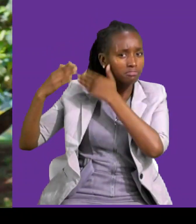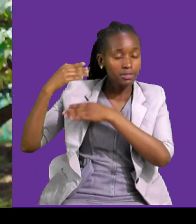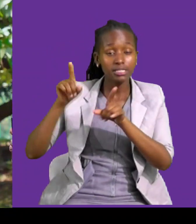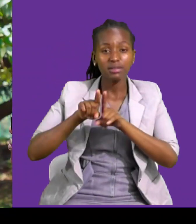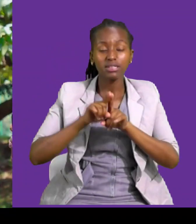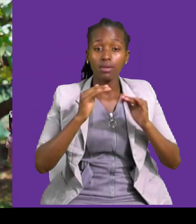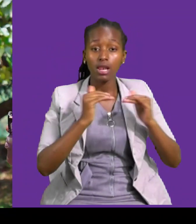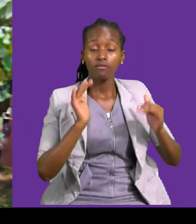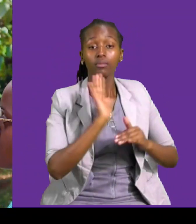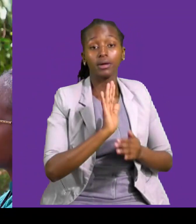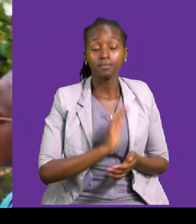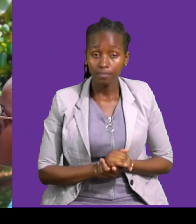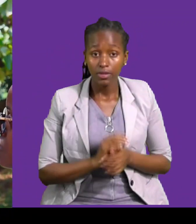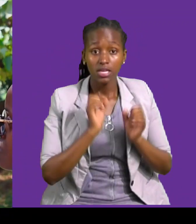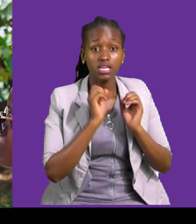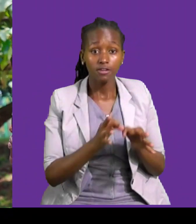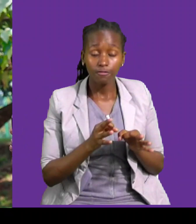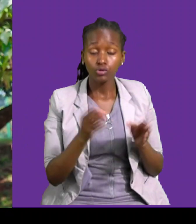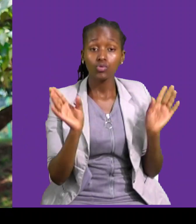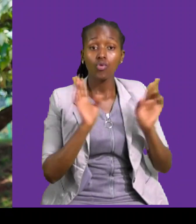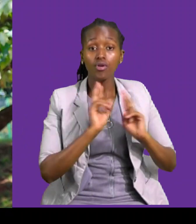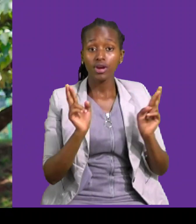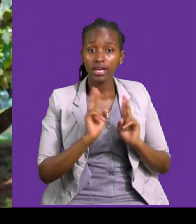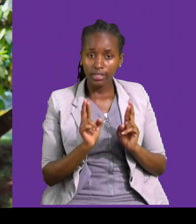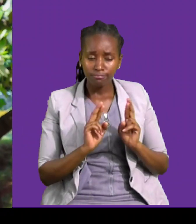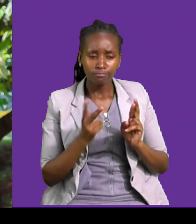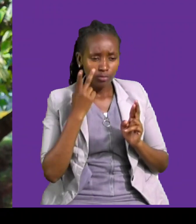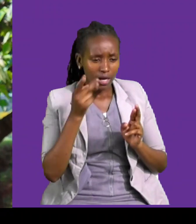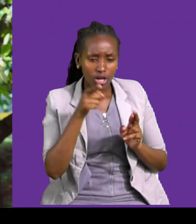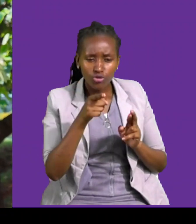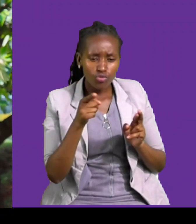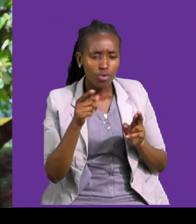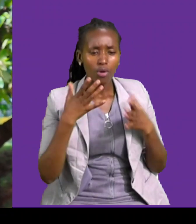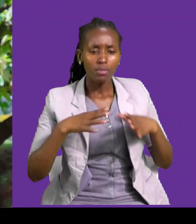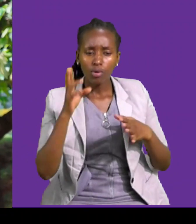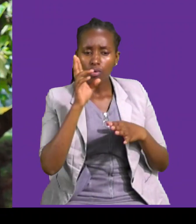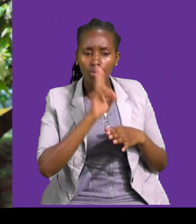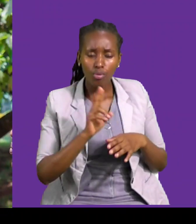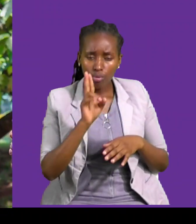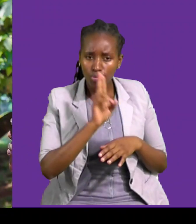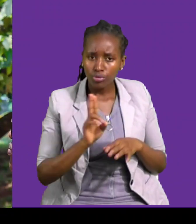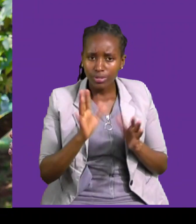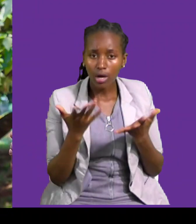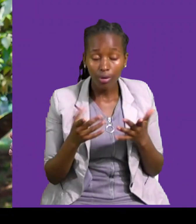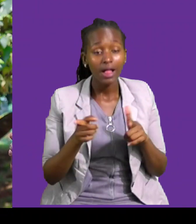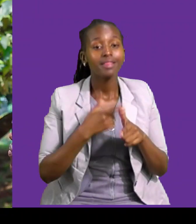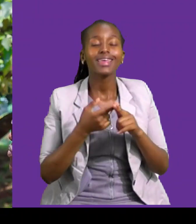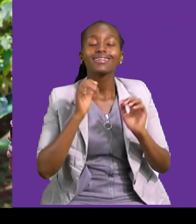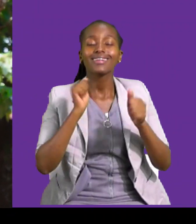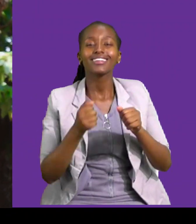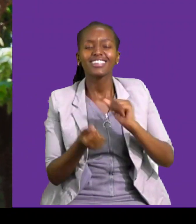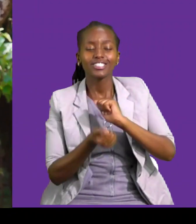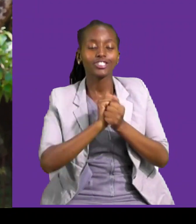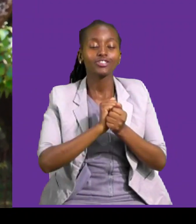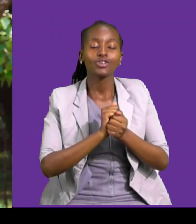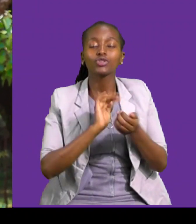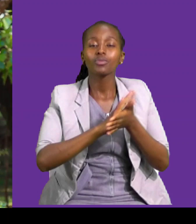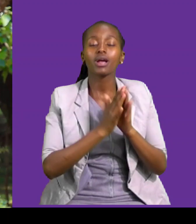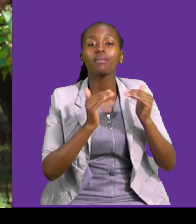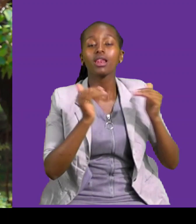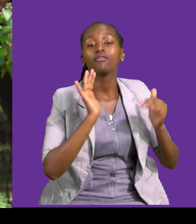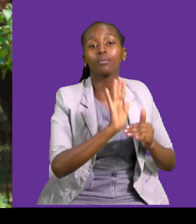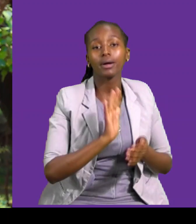this flexibility, we try to adapt to our audience. We also informed our speakers about it. We try to give them all the information so they can